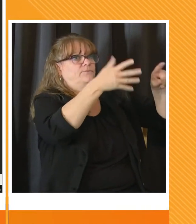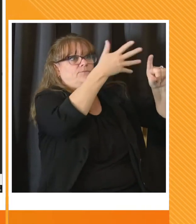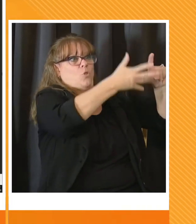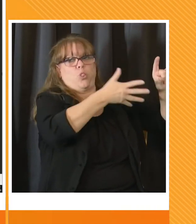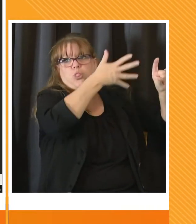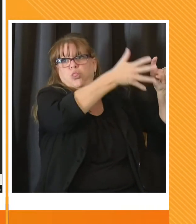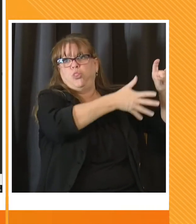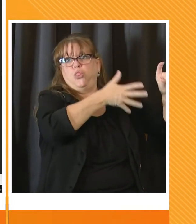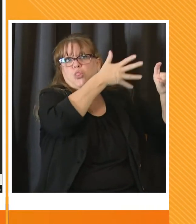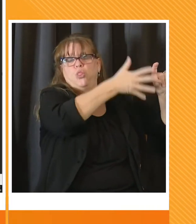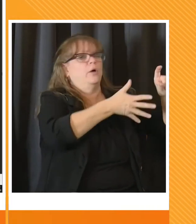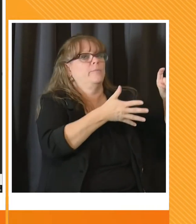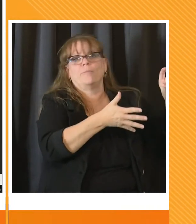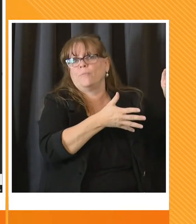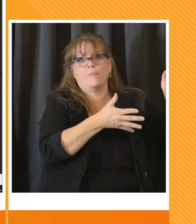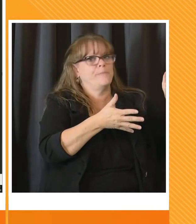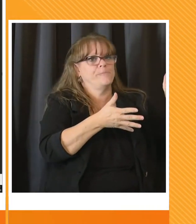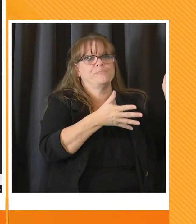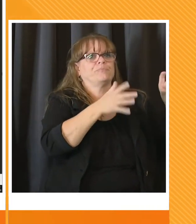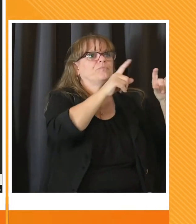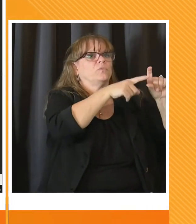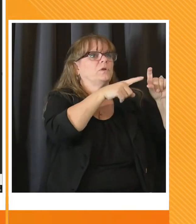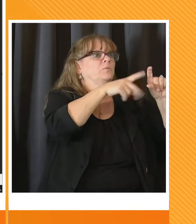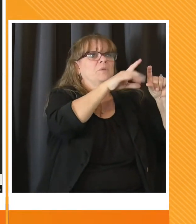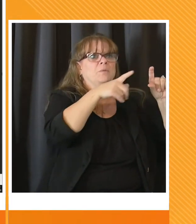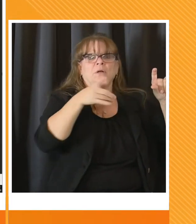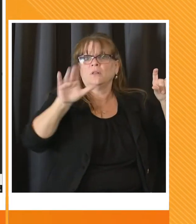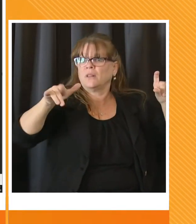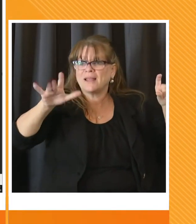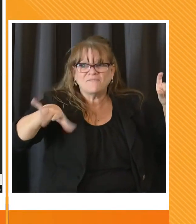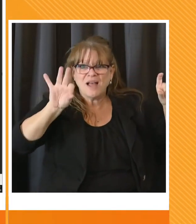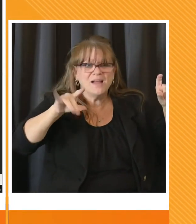to ensure that we do not waste any doses.